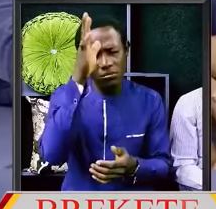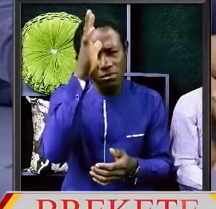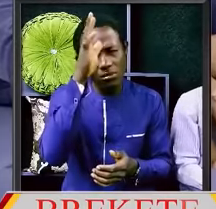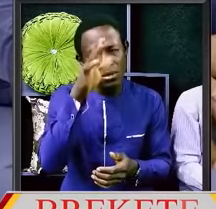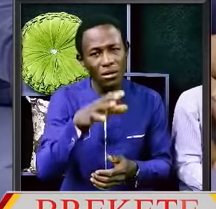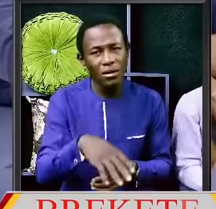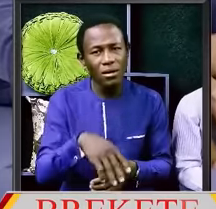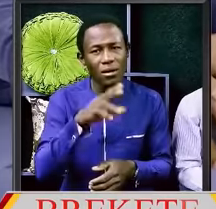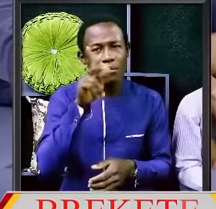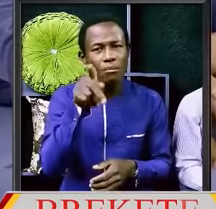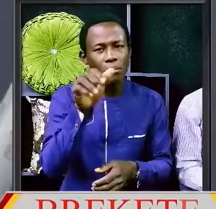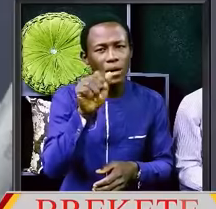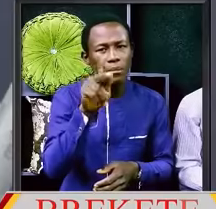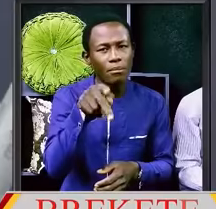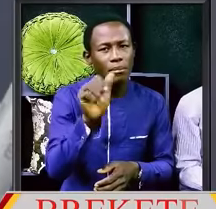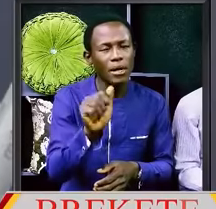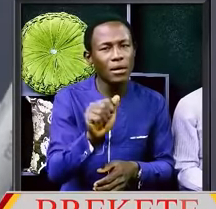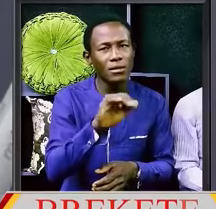Now laugh, he they laugh.